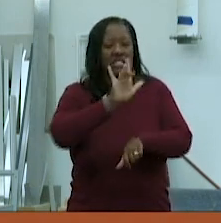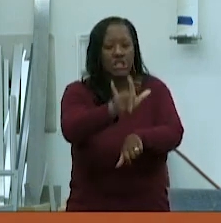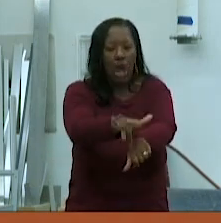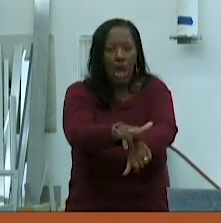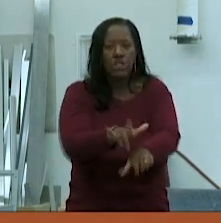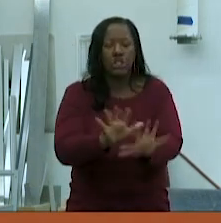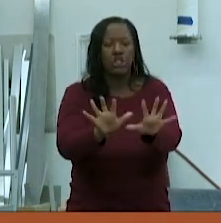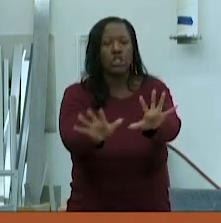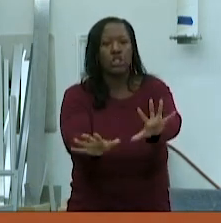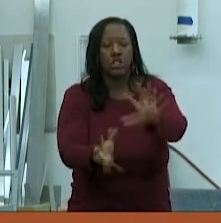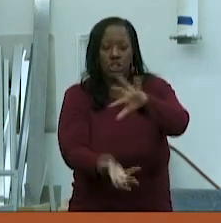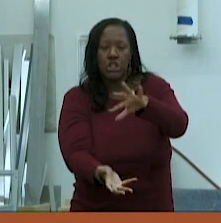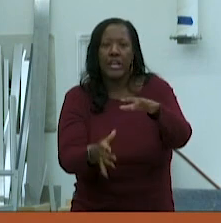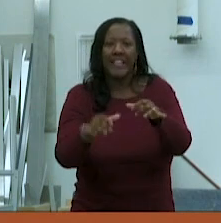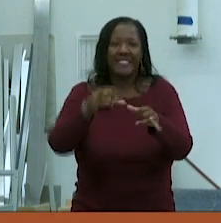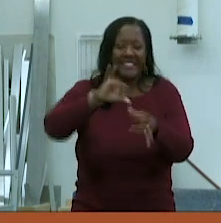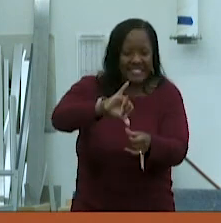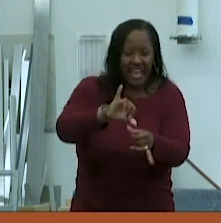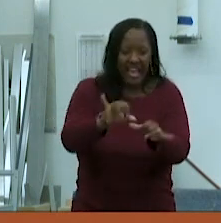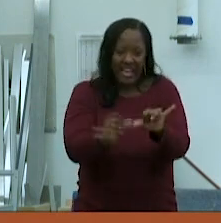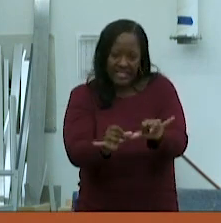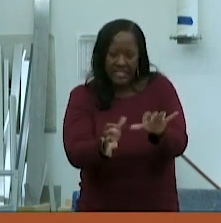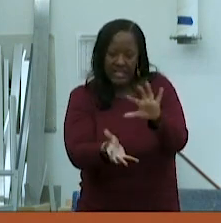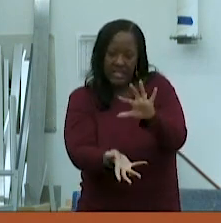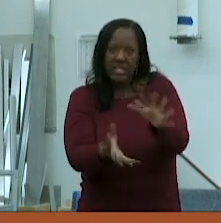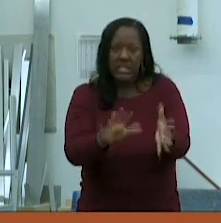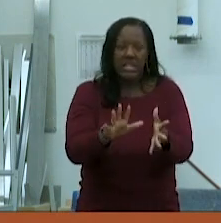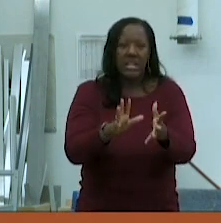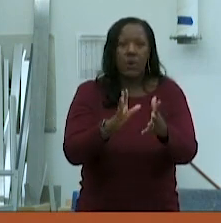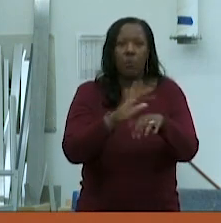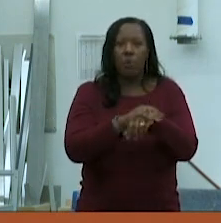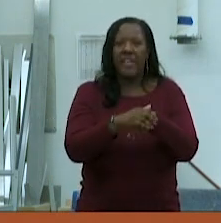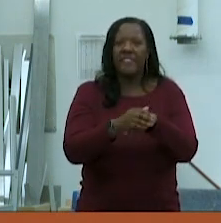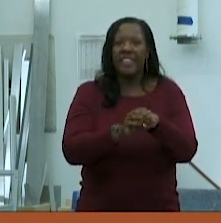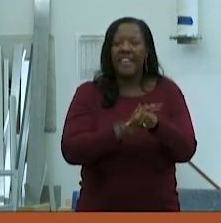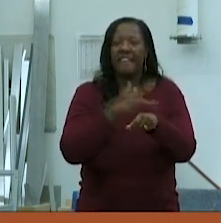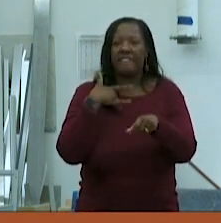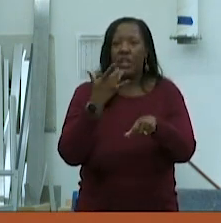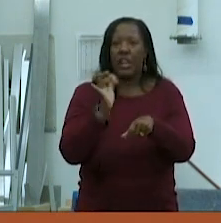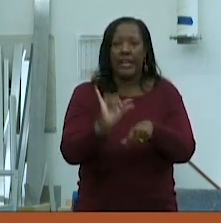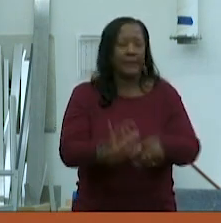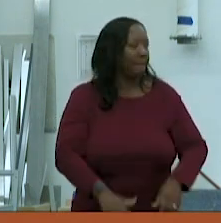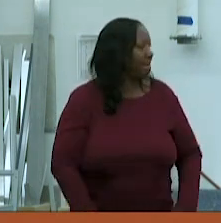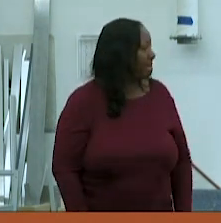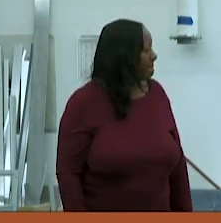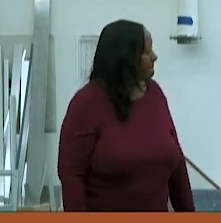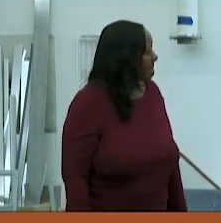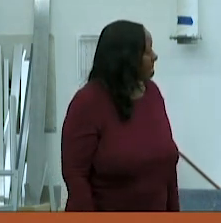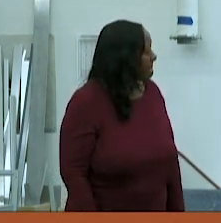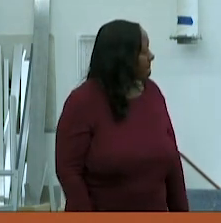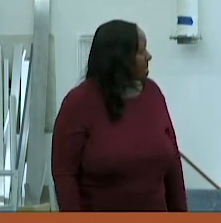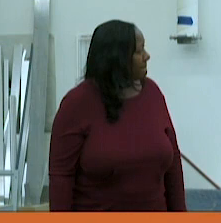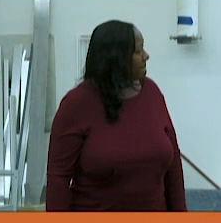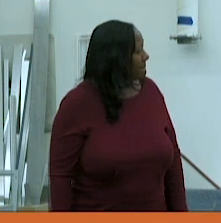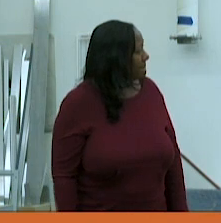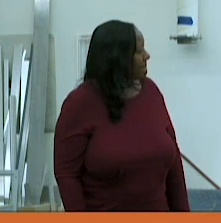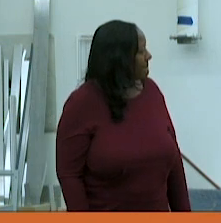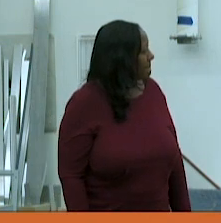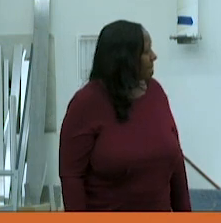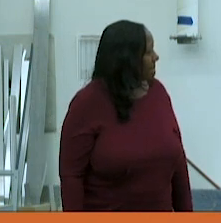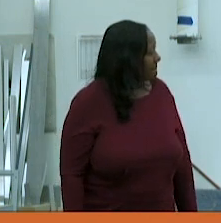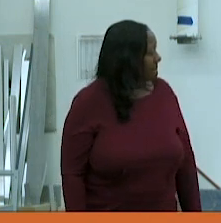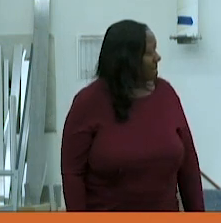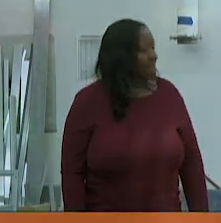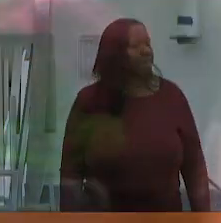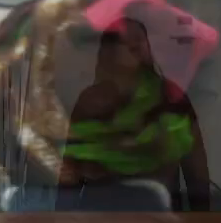get a sense of the scale, the size, texture of what these casts were like. All right.